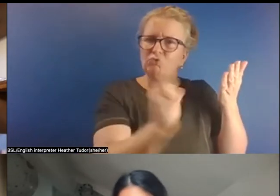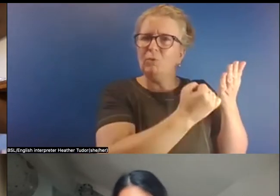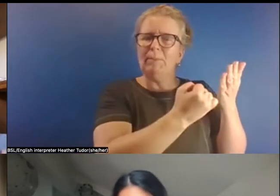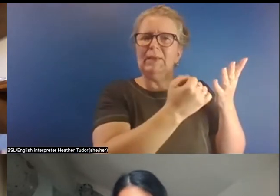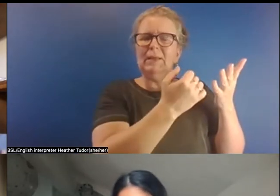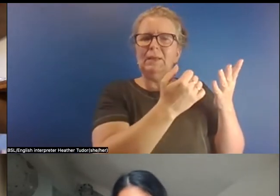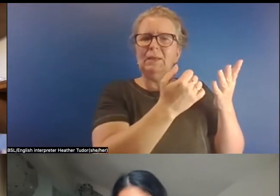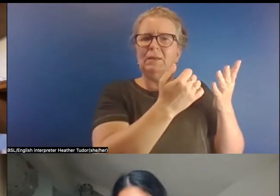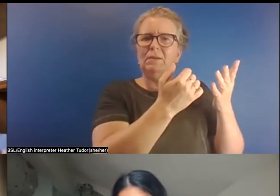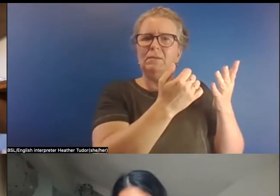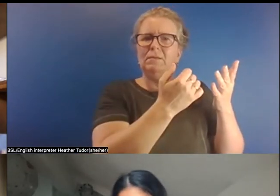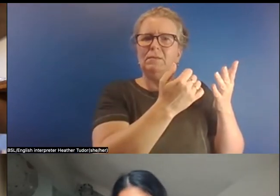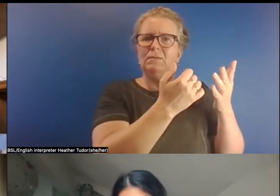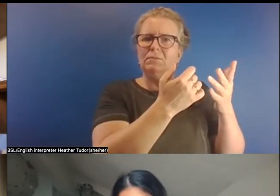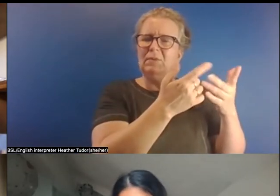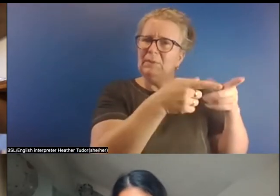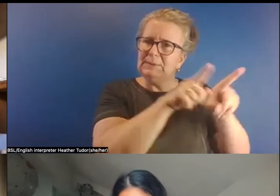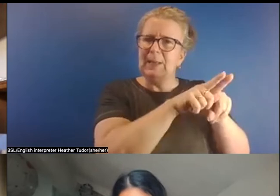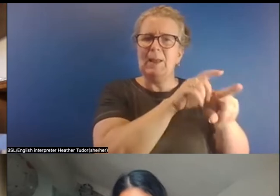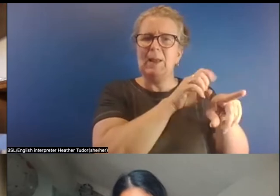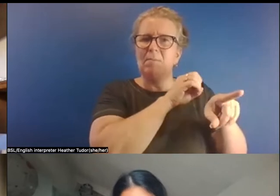like is interesting how